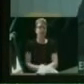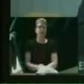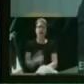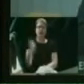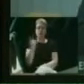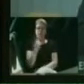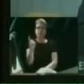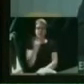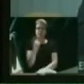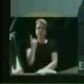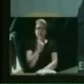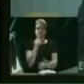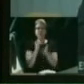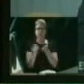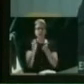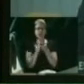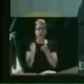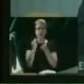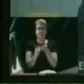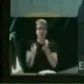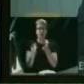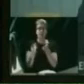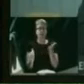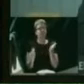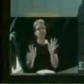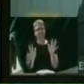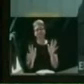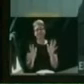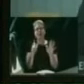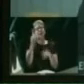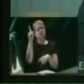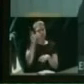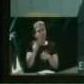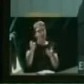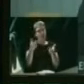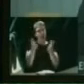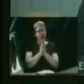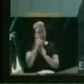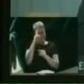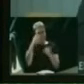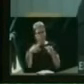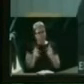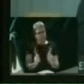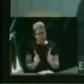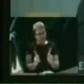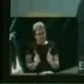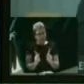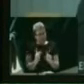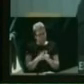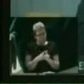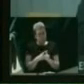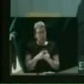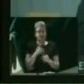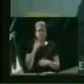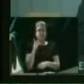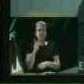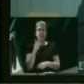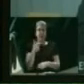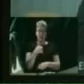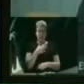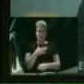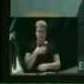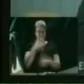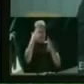and asking for forgiveness instead of asking permission like they're supposed to do. Now, it's up to us